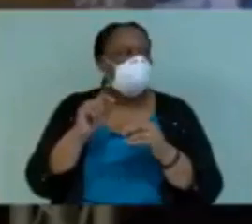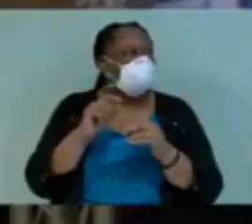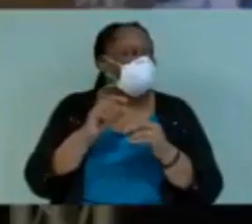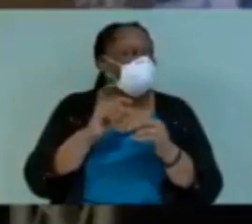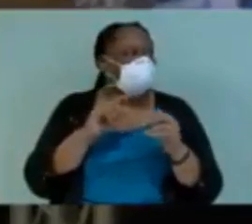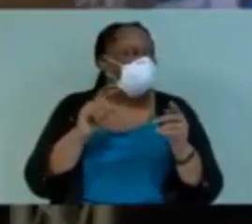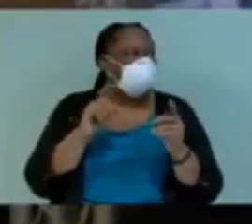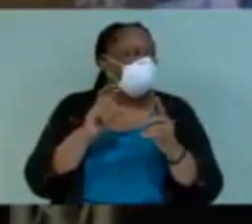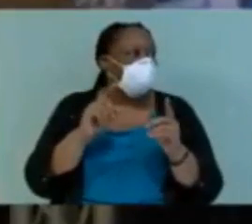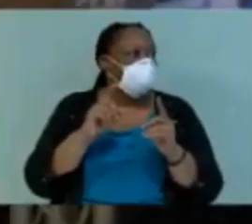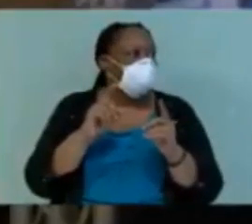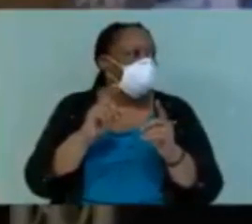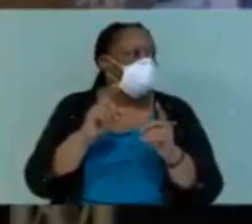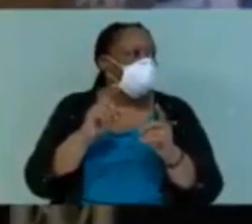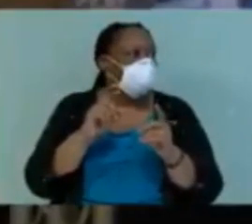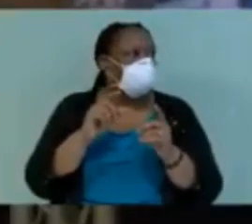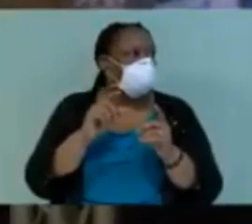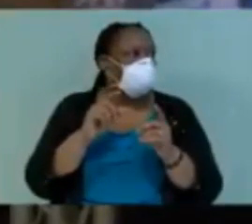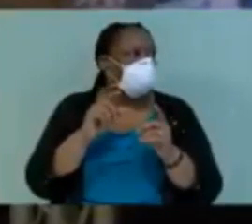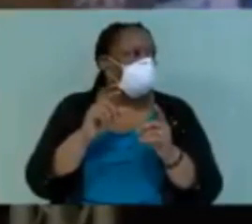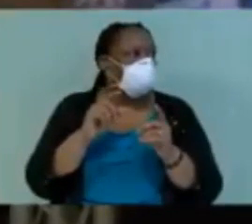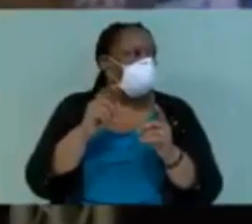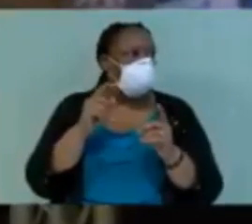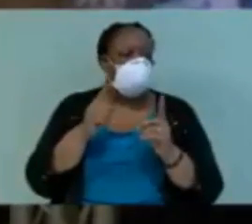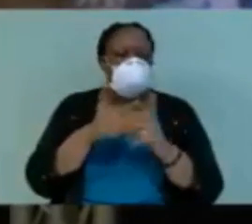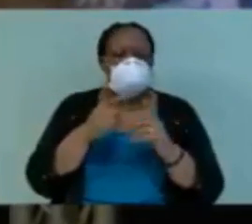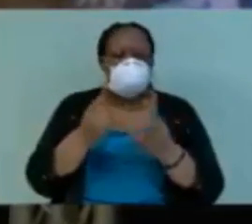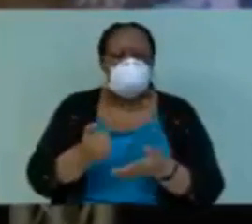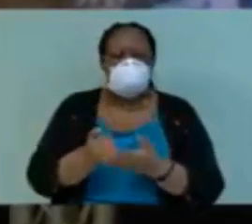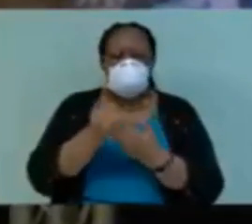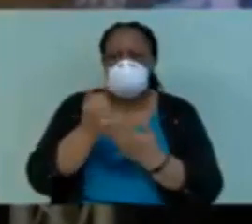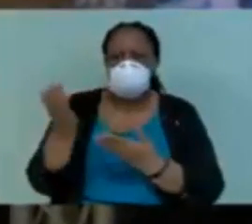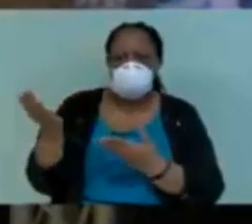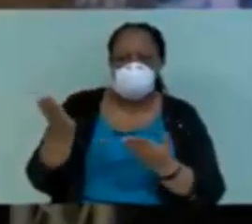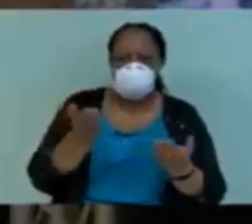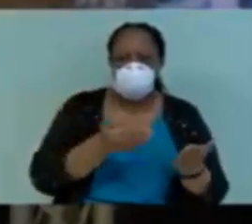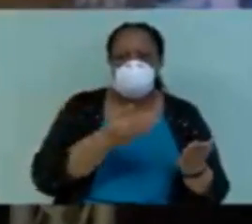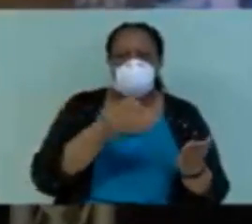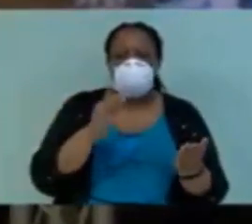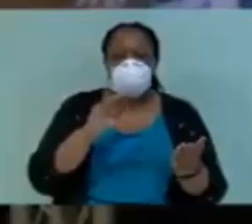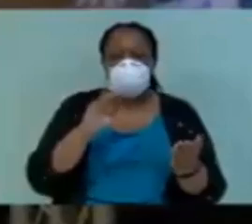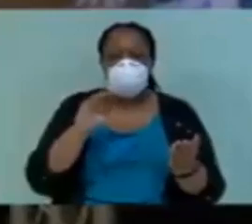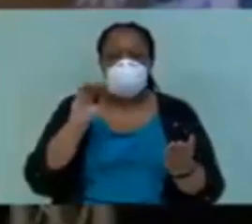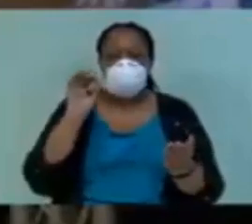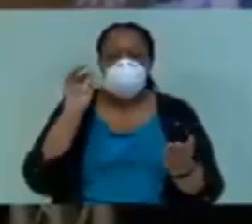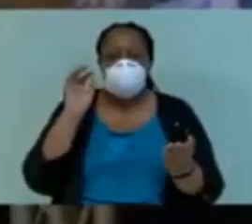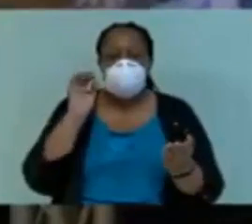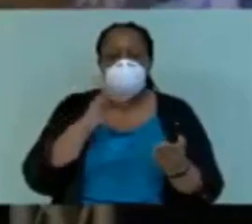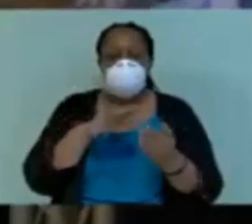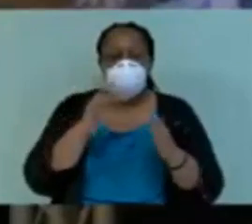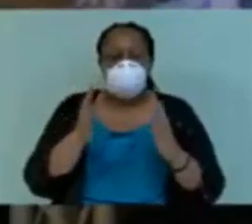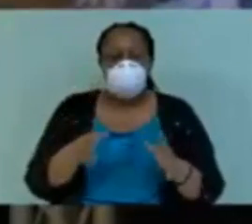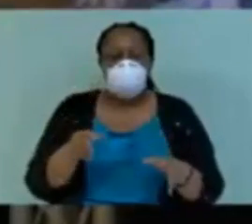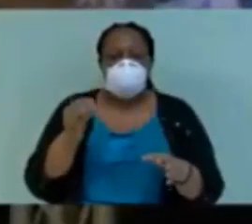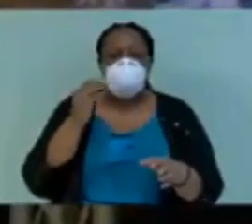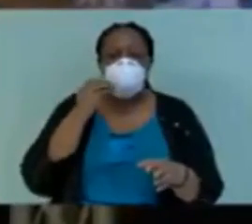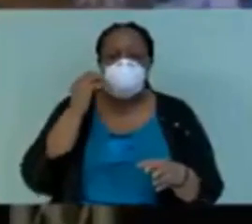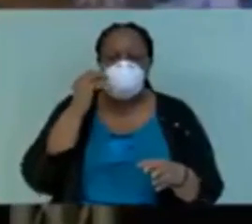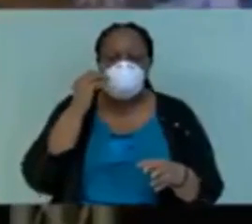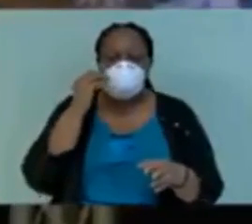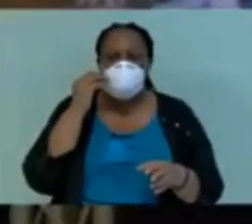I also want to acknowledge Jaida Sutton, president of the Students Association in Jamaica, for her tremendous